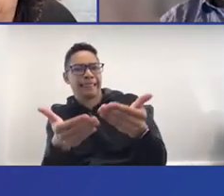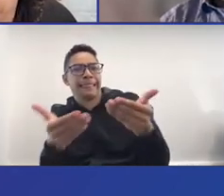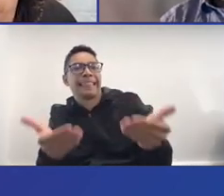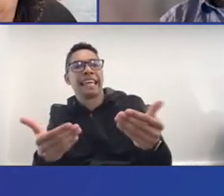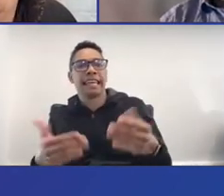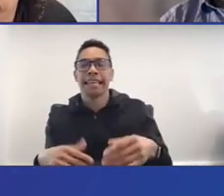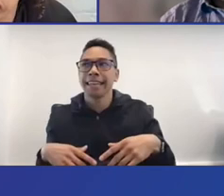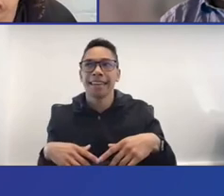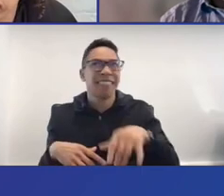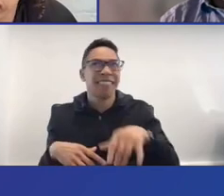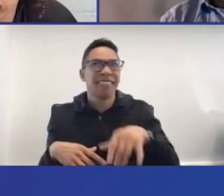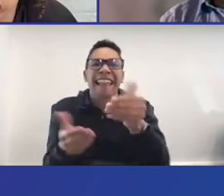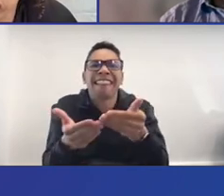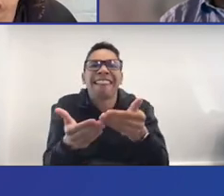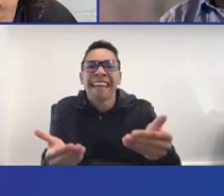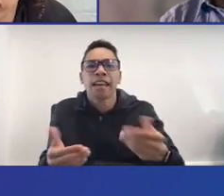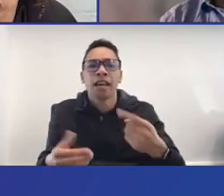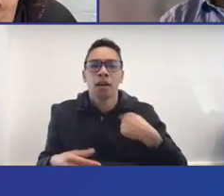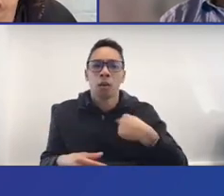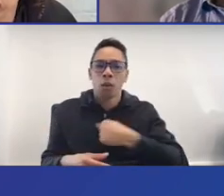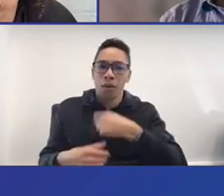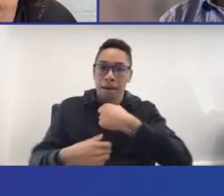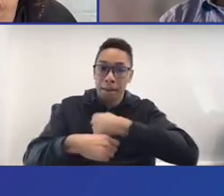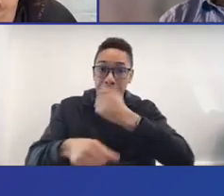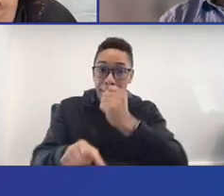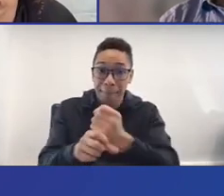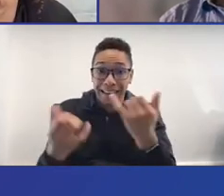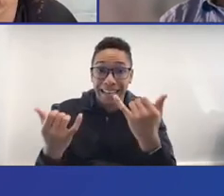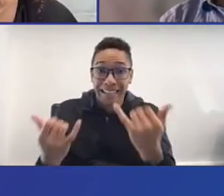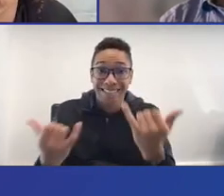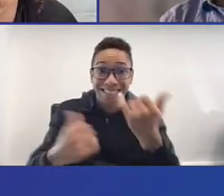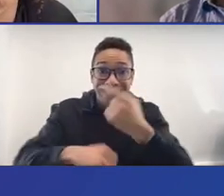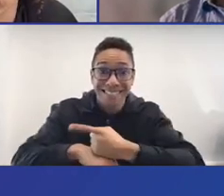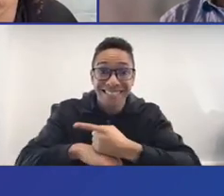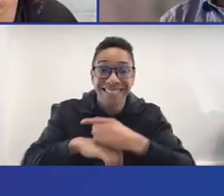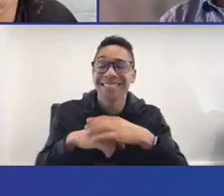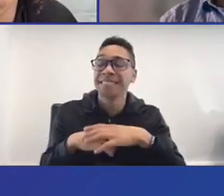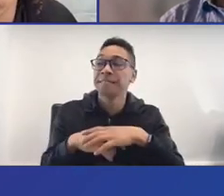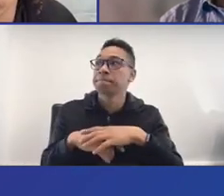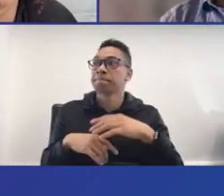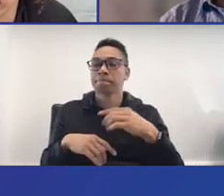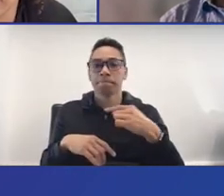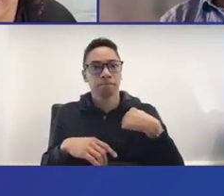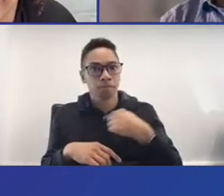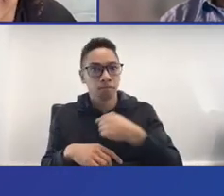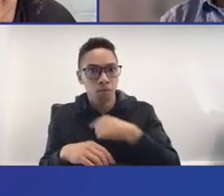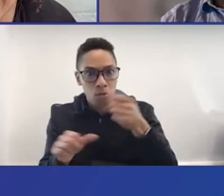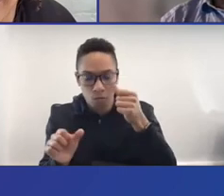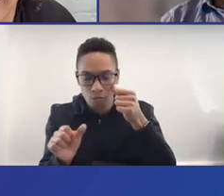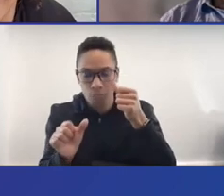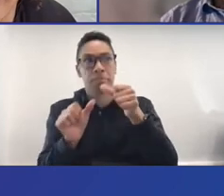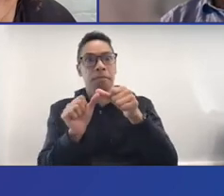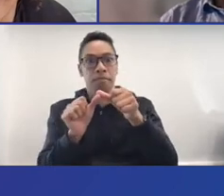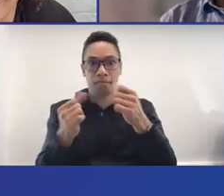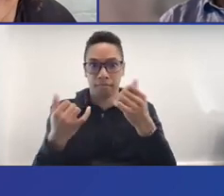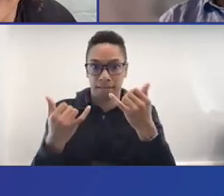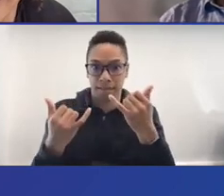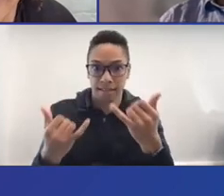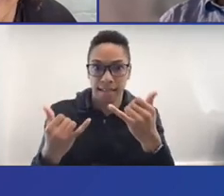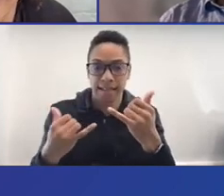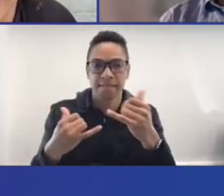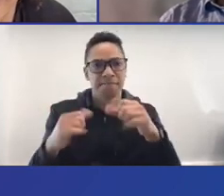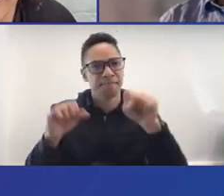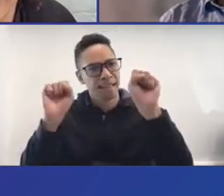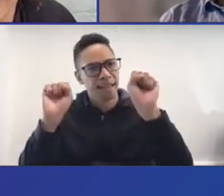that thing that we have made here today, or that we have remembered here today, can